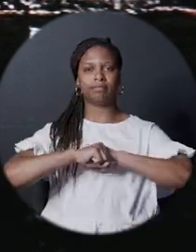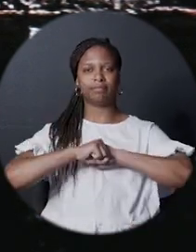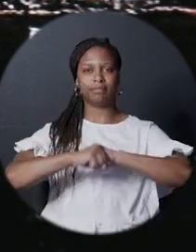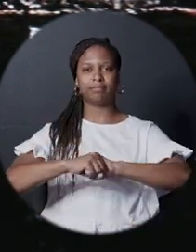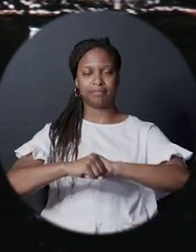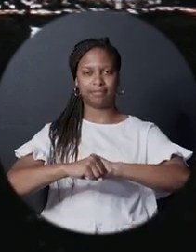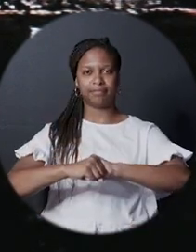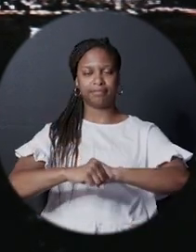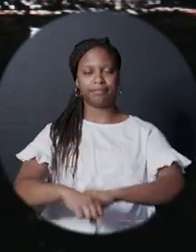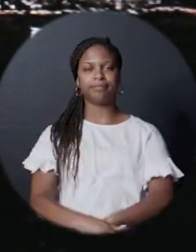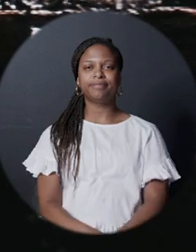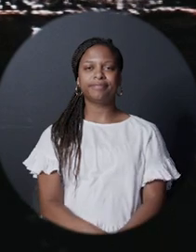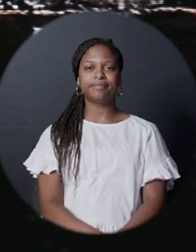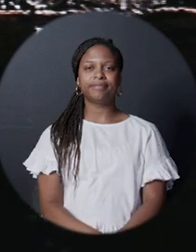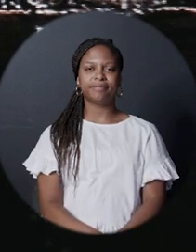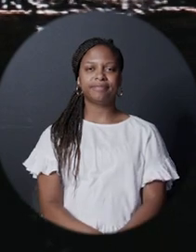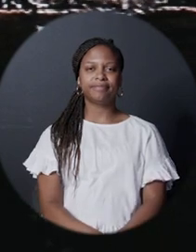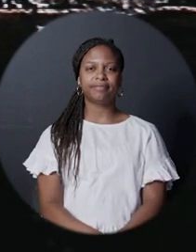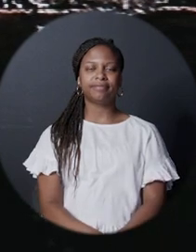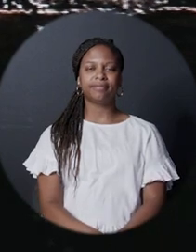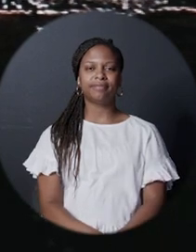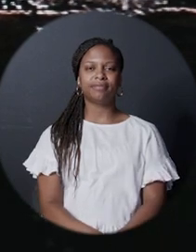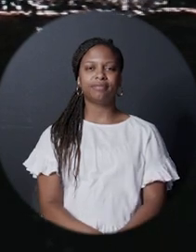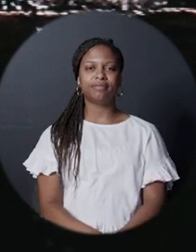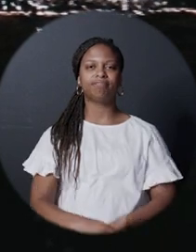The devil keeps us defensive.